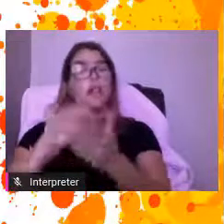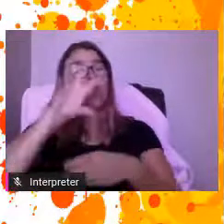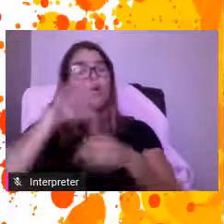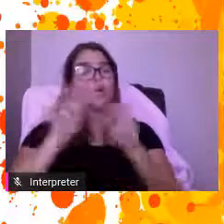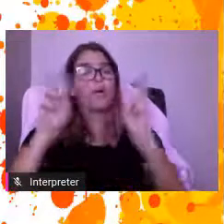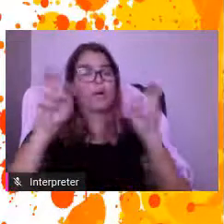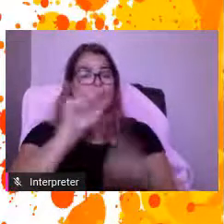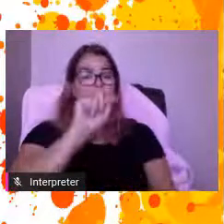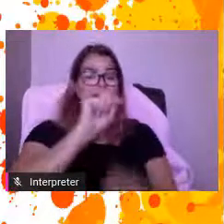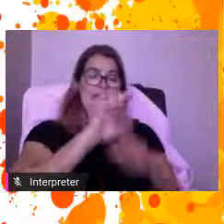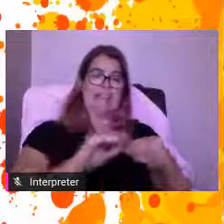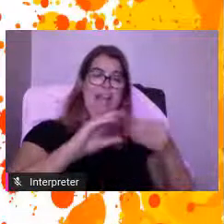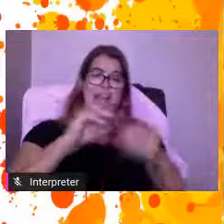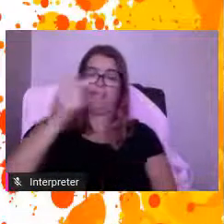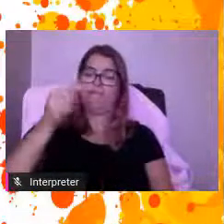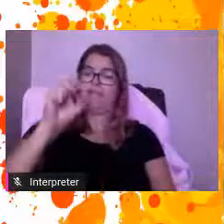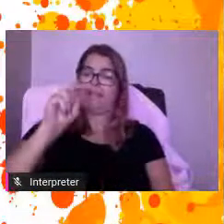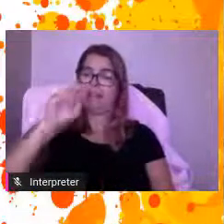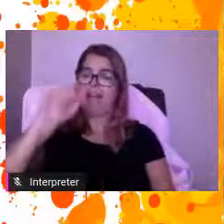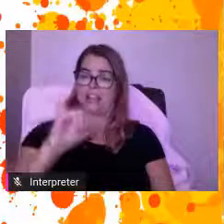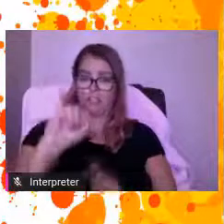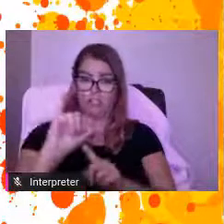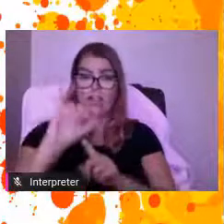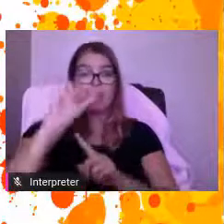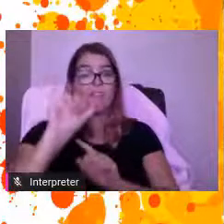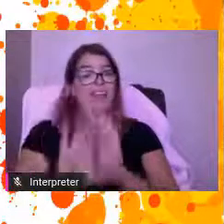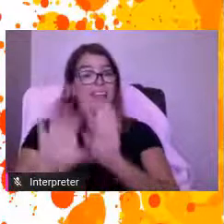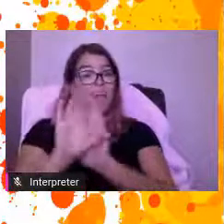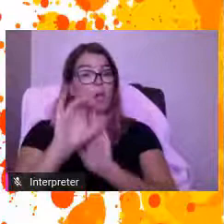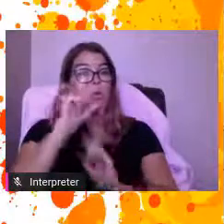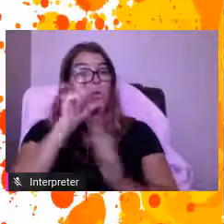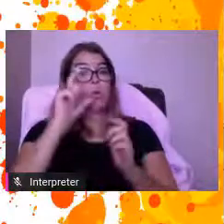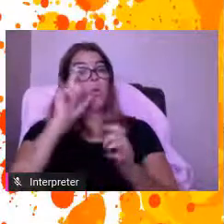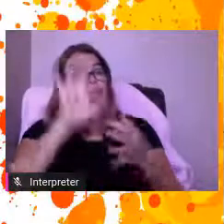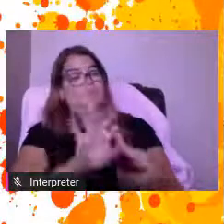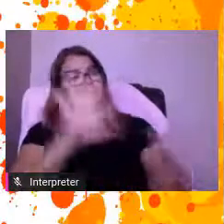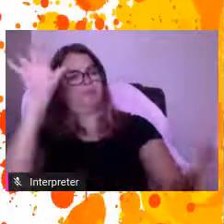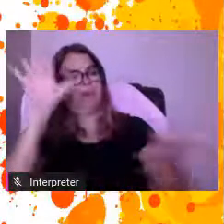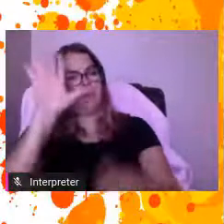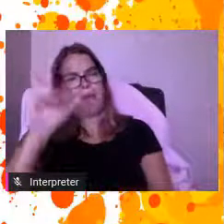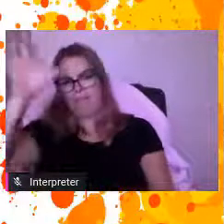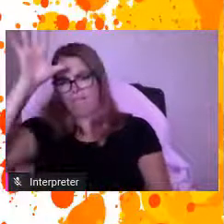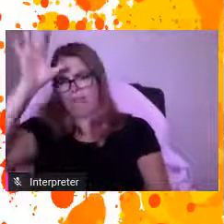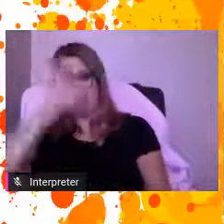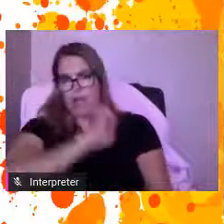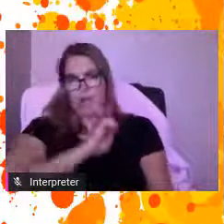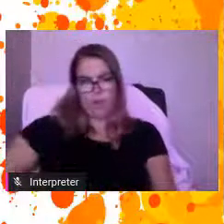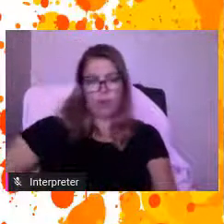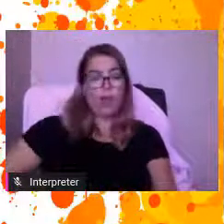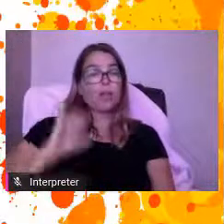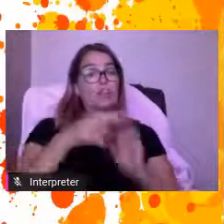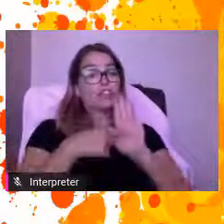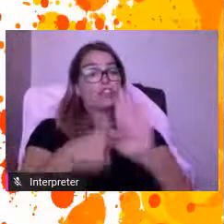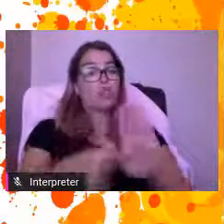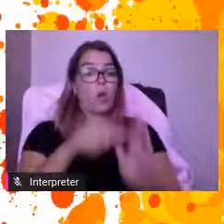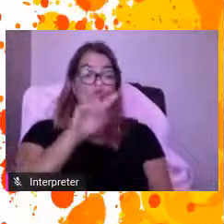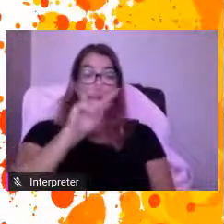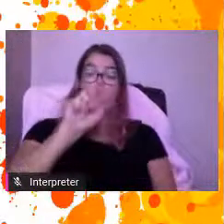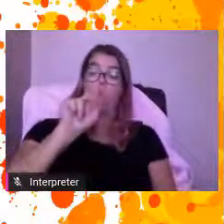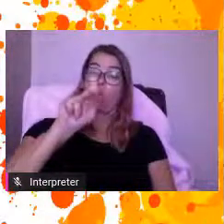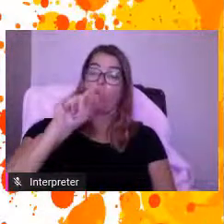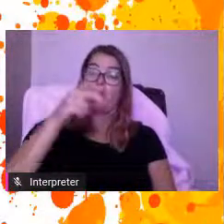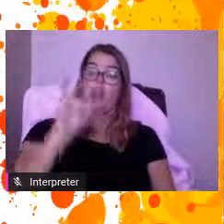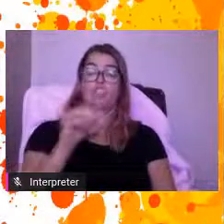a character named Genji is disinherited by his father, the emperor, portray wakashu as both tragic heroes and passionate